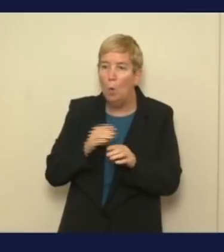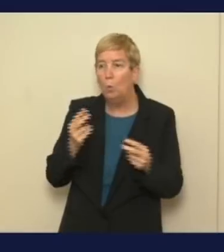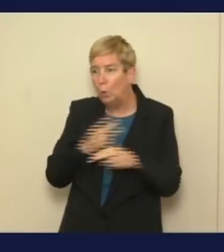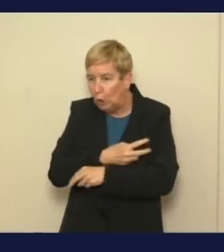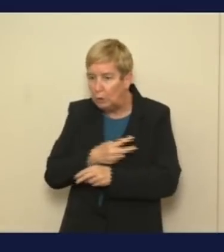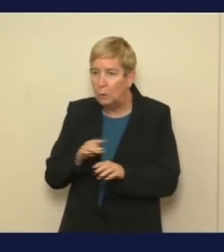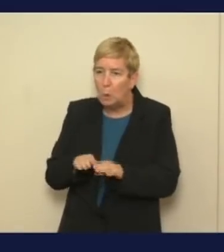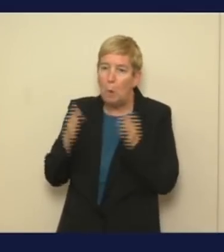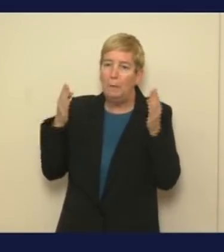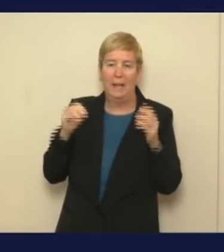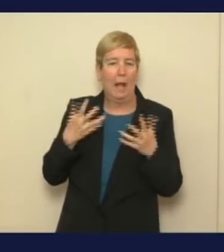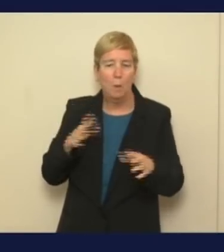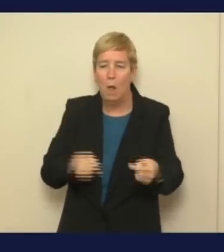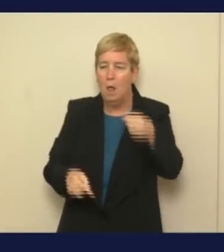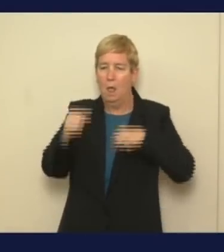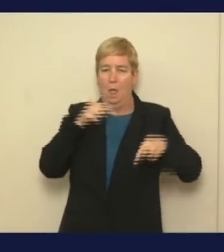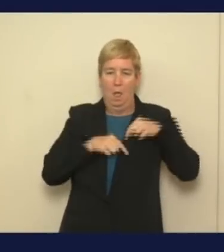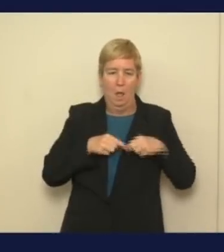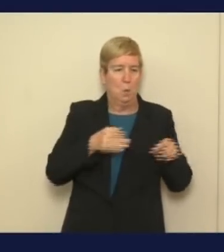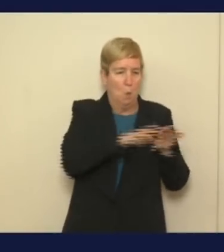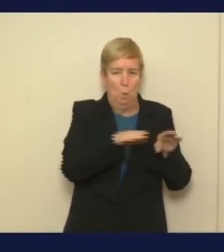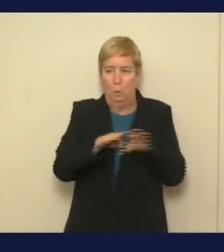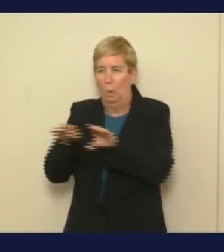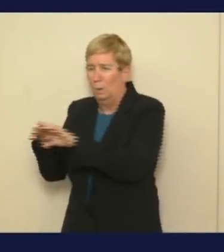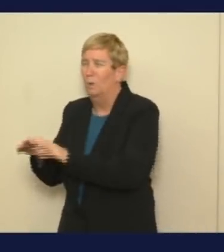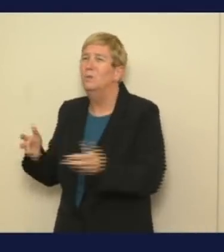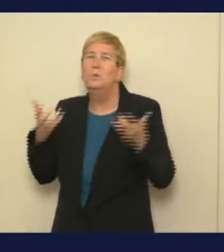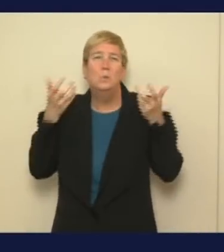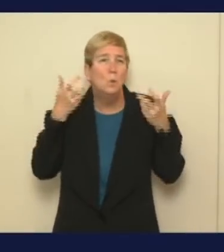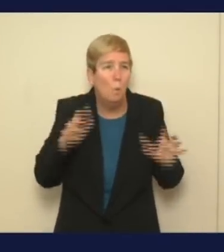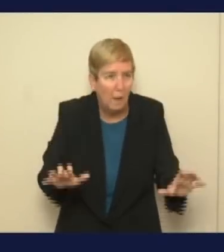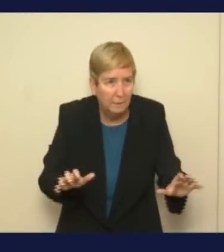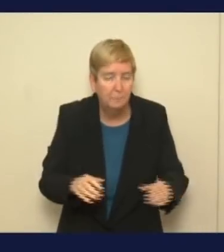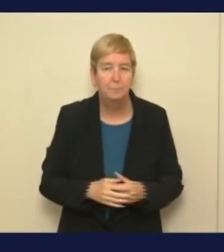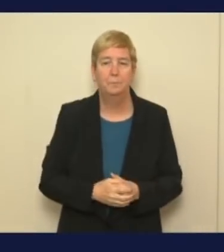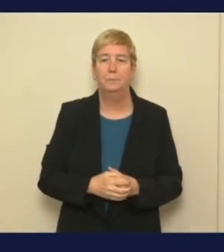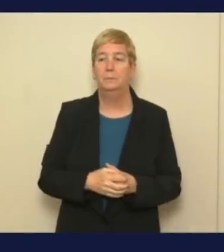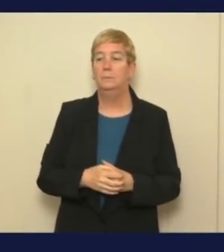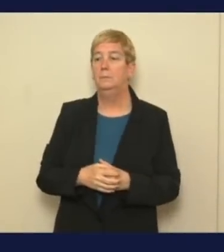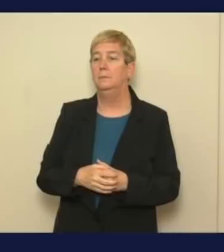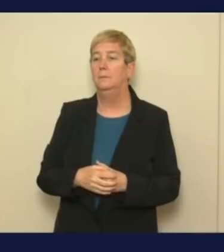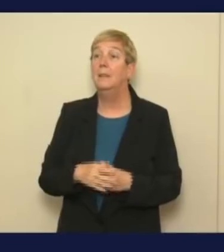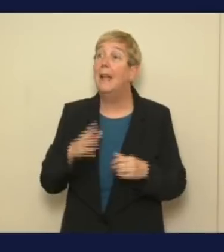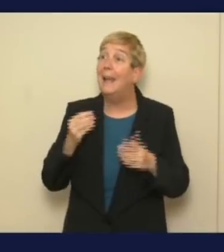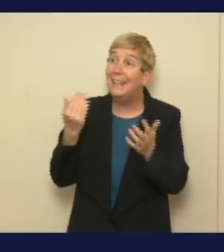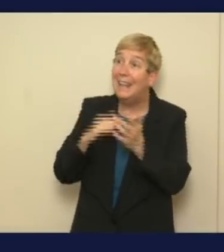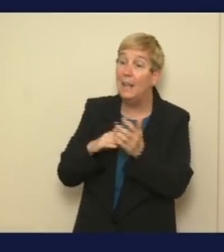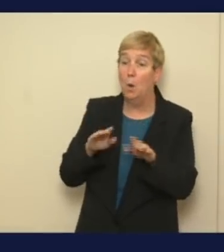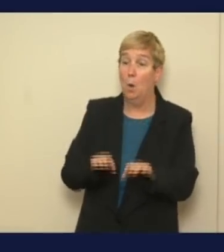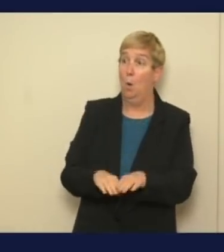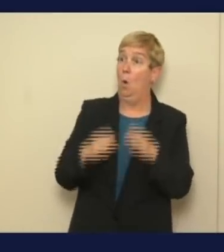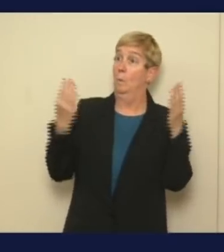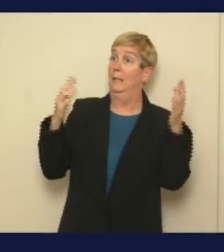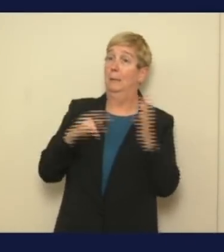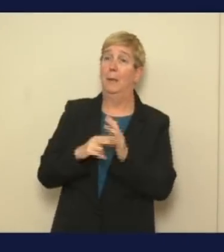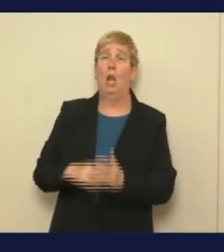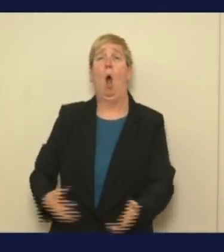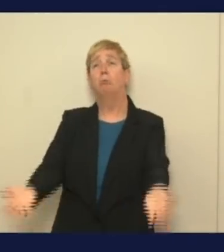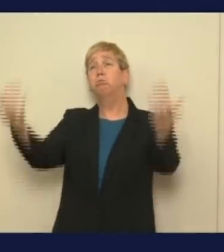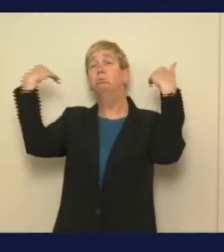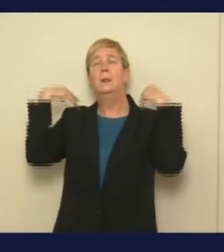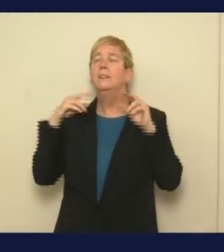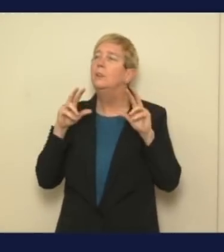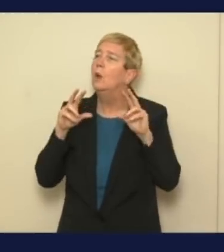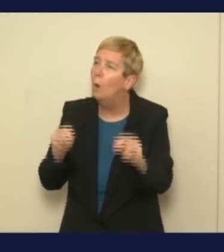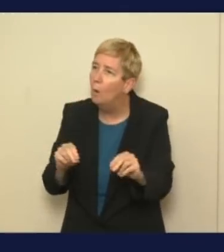that are currently open. We would go backwards. And then again, reopenings are not an invitation. I said that at the front end, so I just really want to